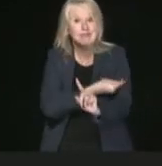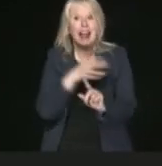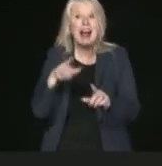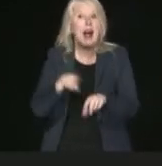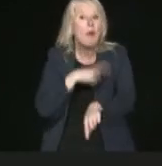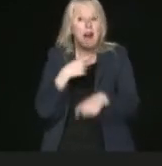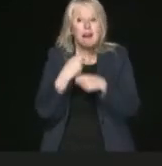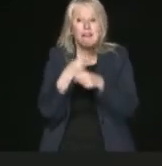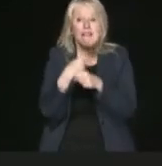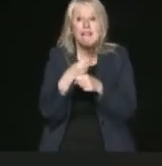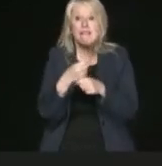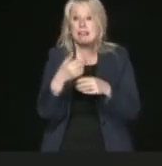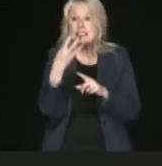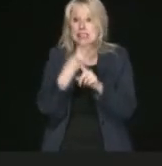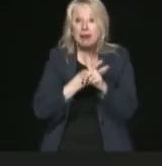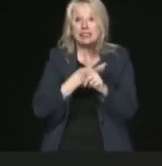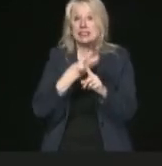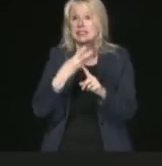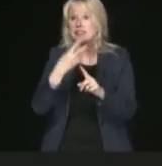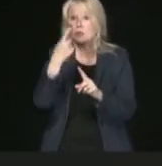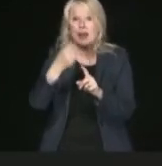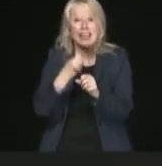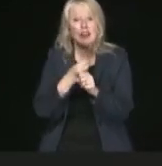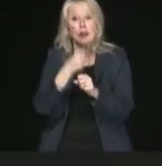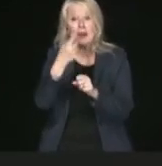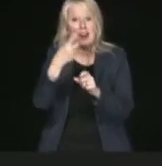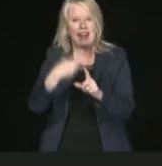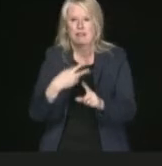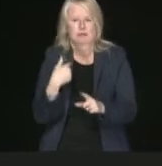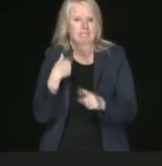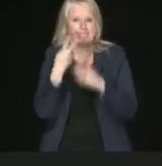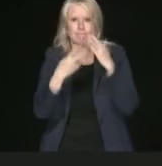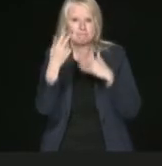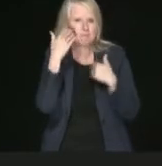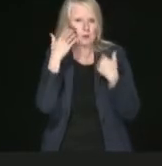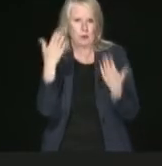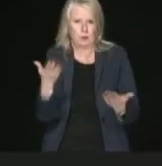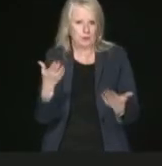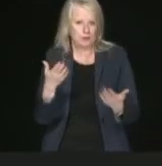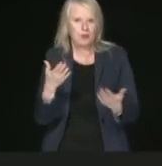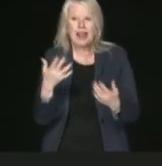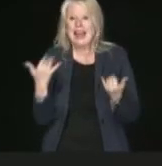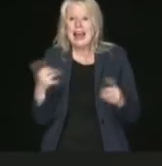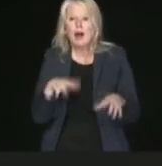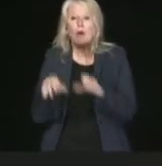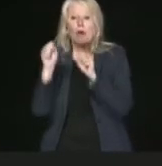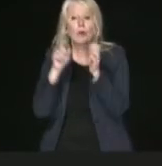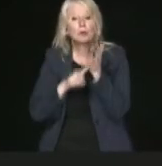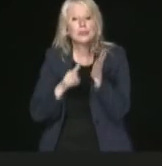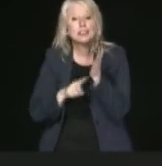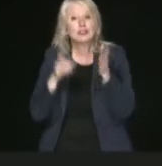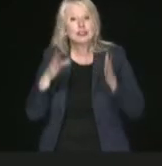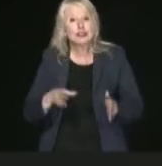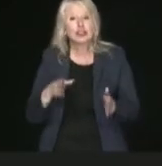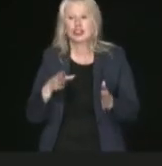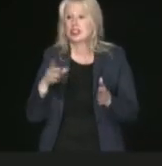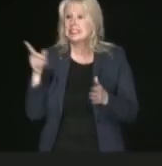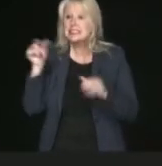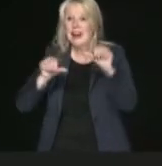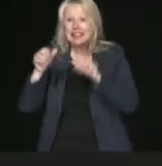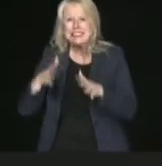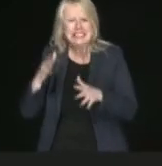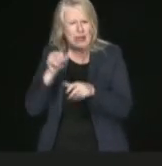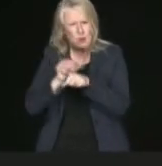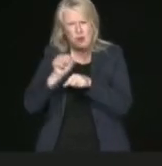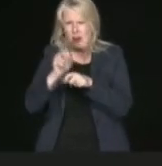months, it could take a year or a year and a half. We don't know how much time that will take. But in the meantime, our researchers are working on that